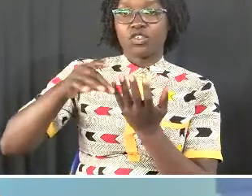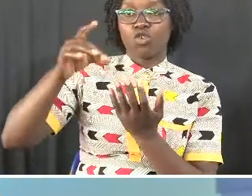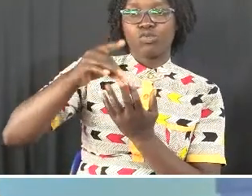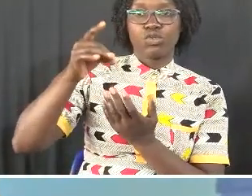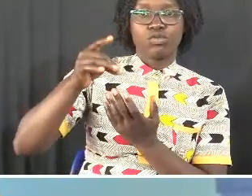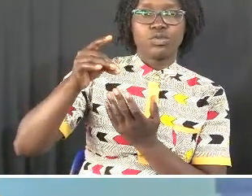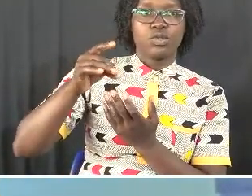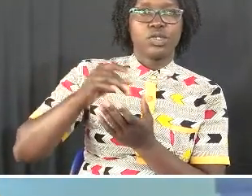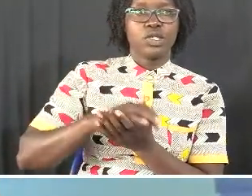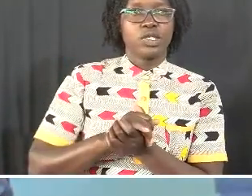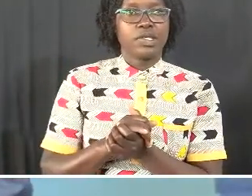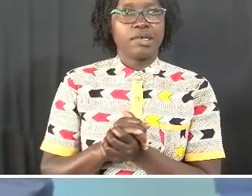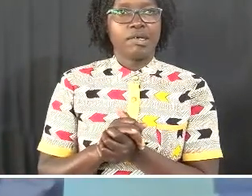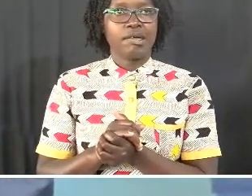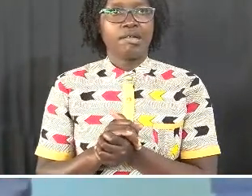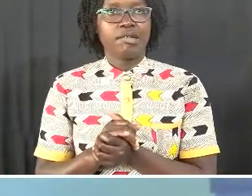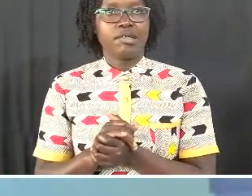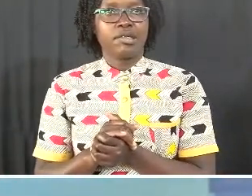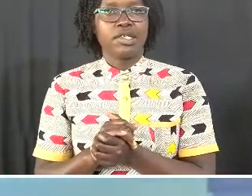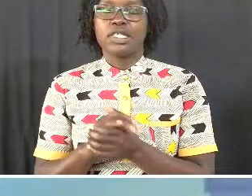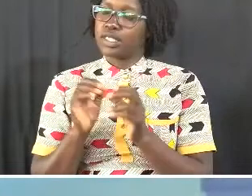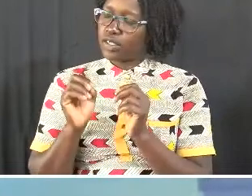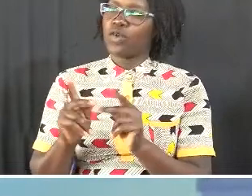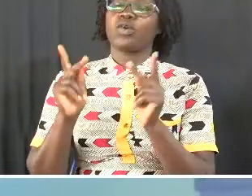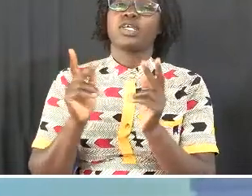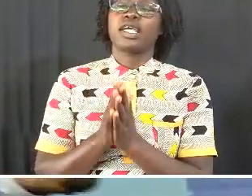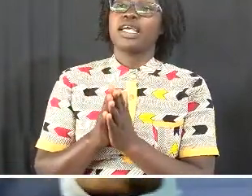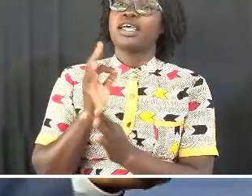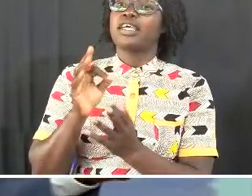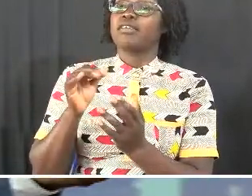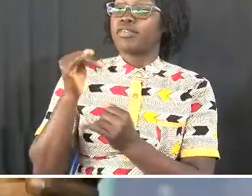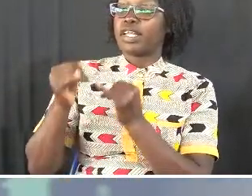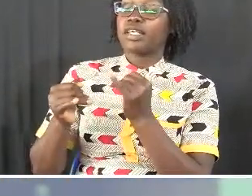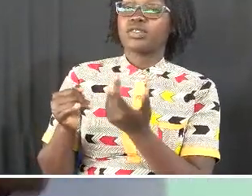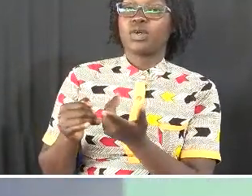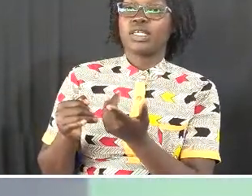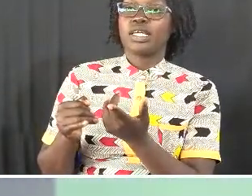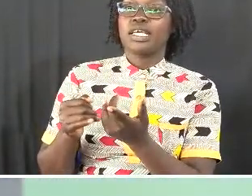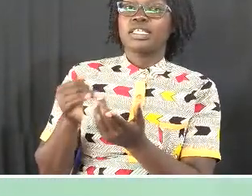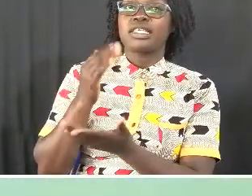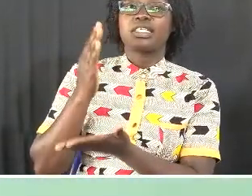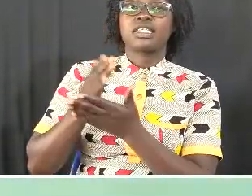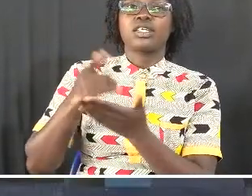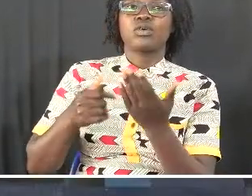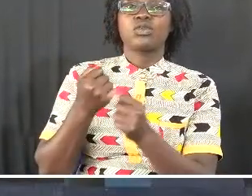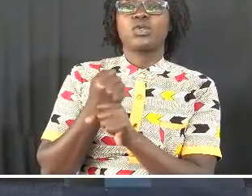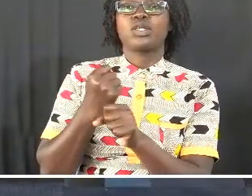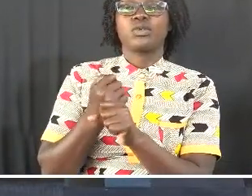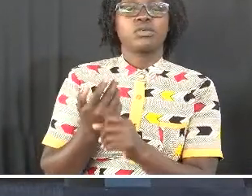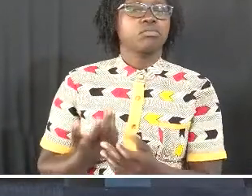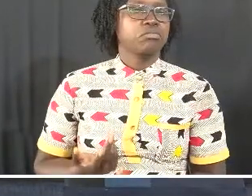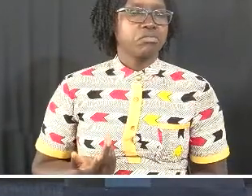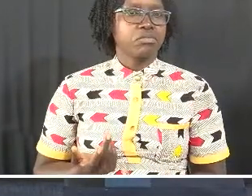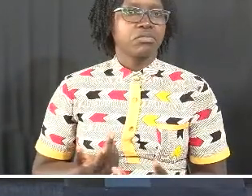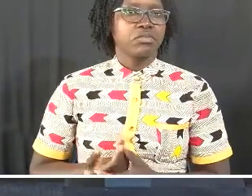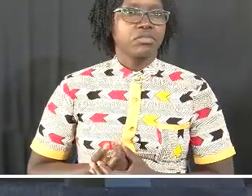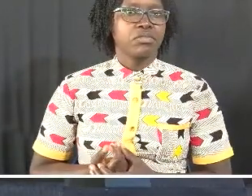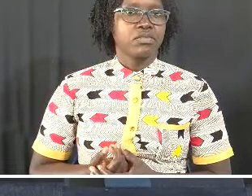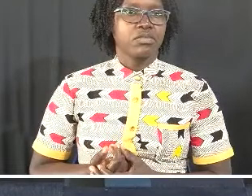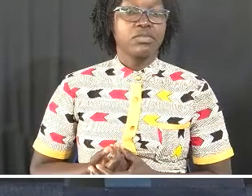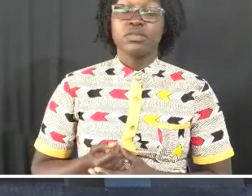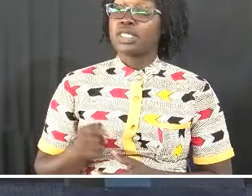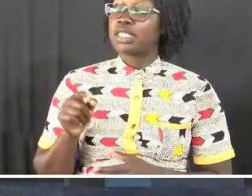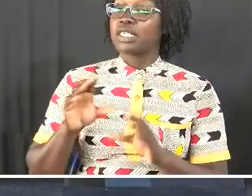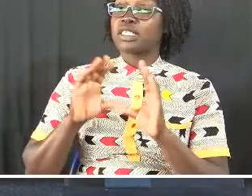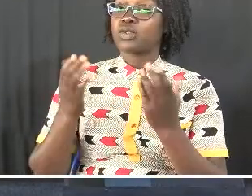the last option. Said, "Okay, if it is the last option, that's exactly what we are doing. This